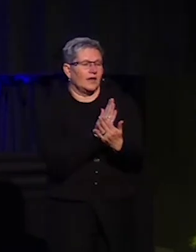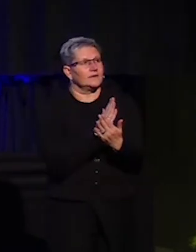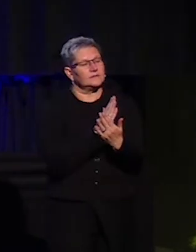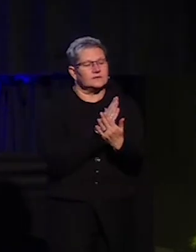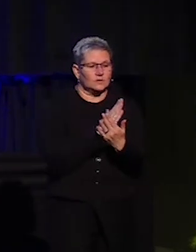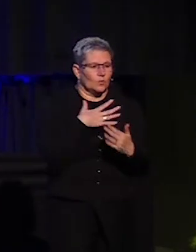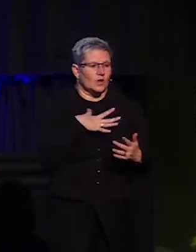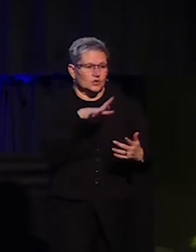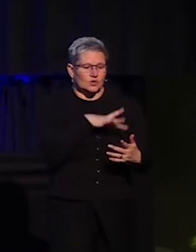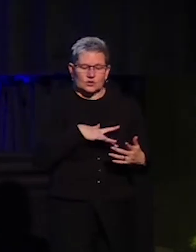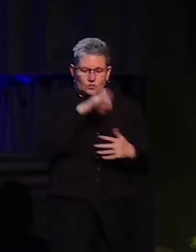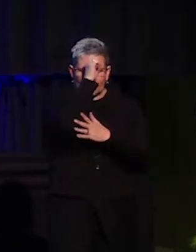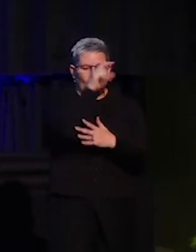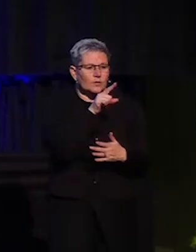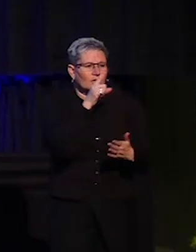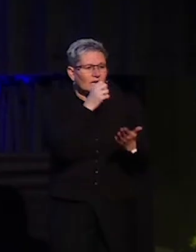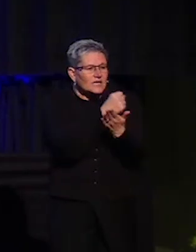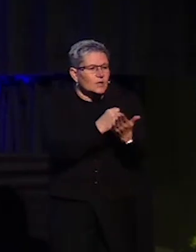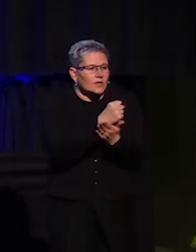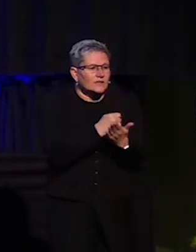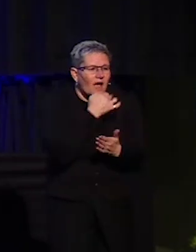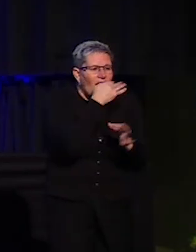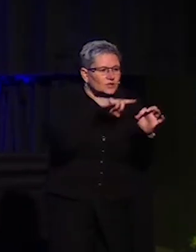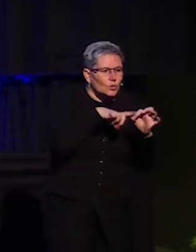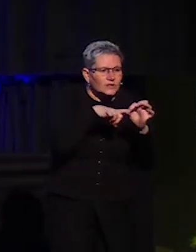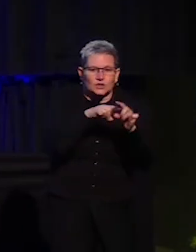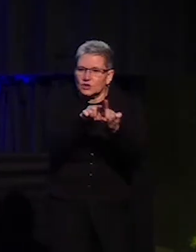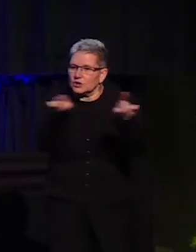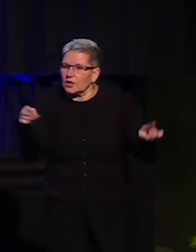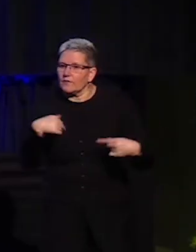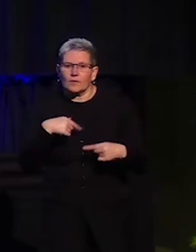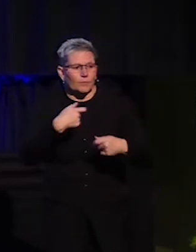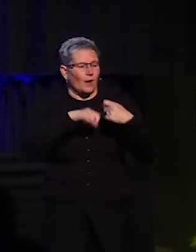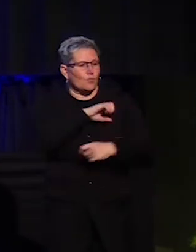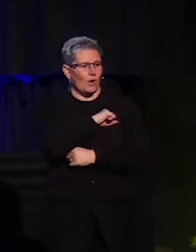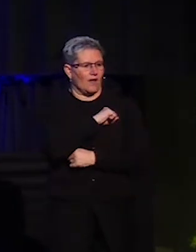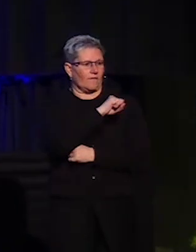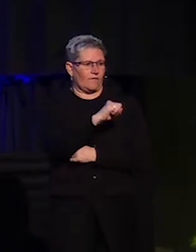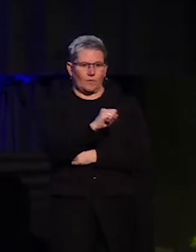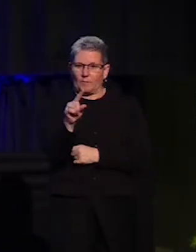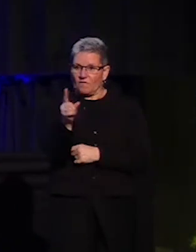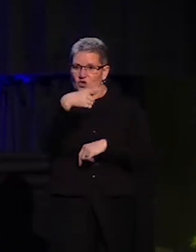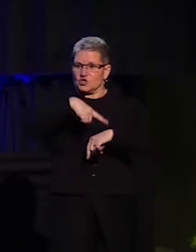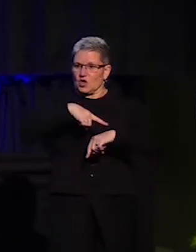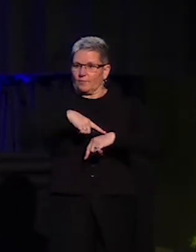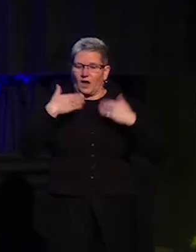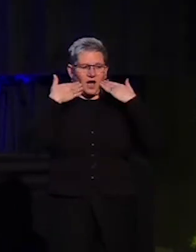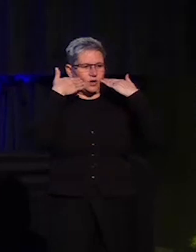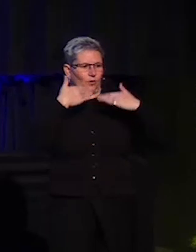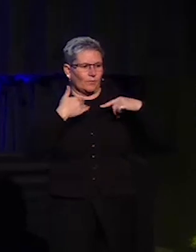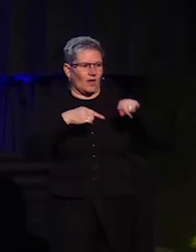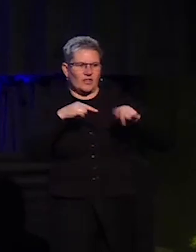about being curious, asking questions, and being brave. So coming here is, maybe it's your first step. I don't know how many steps are in